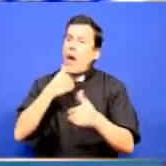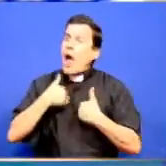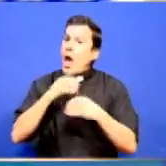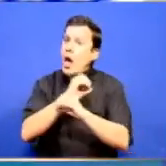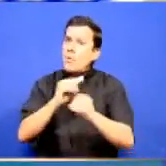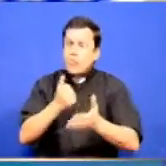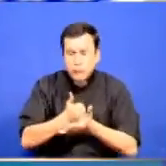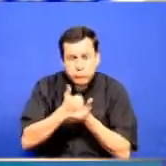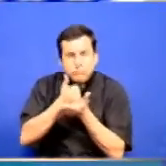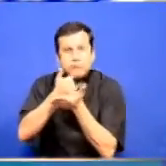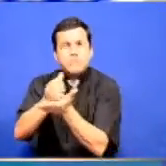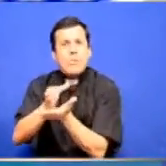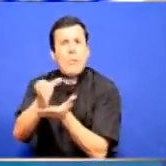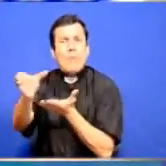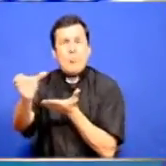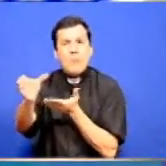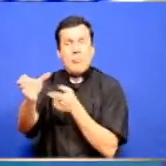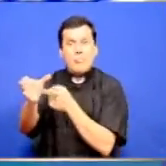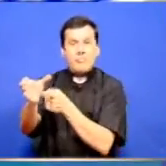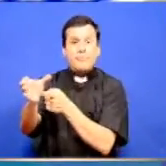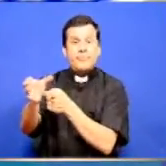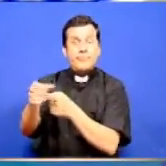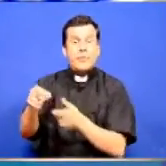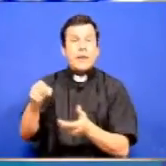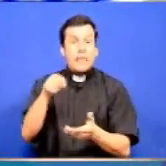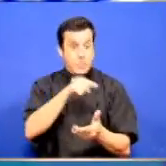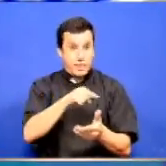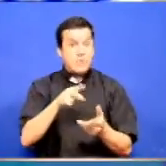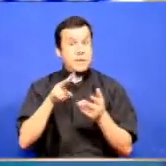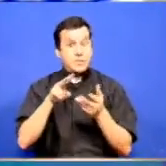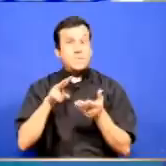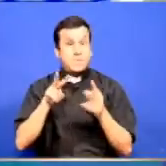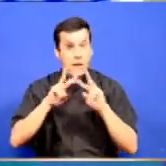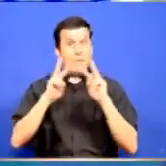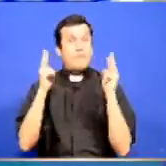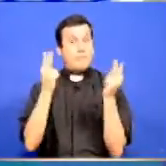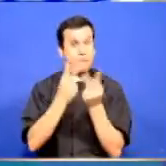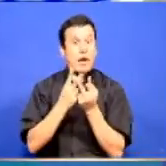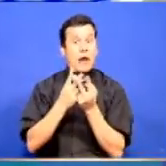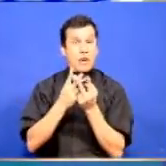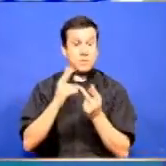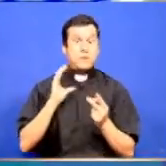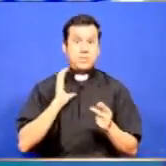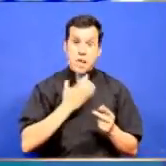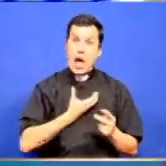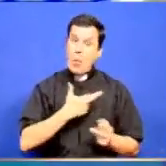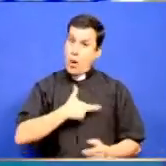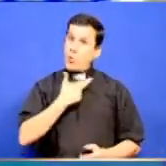These values are enshrined in our cultures and our religion.